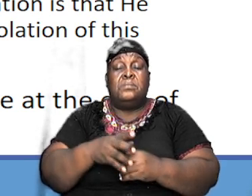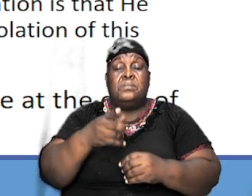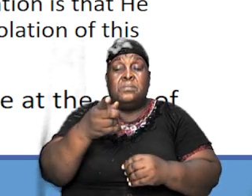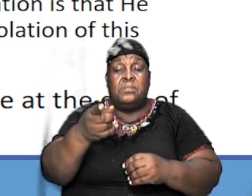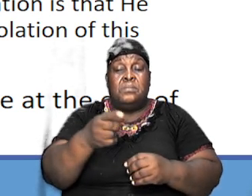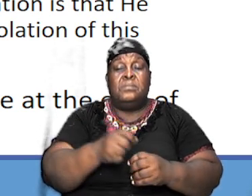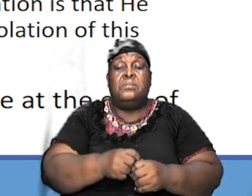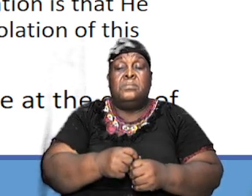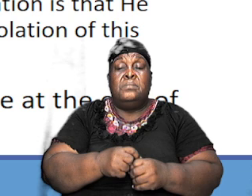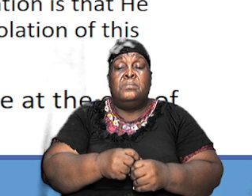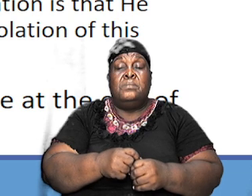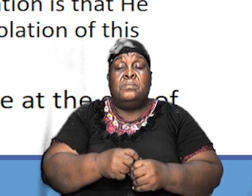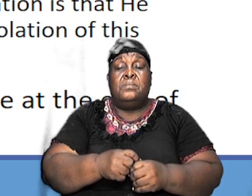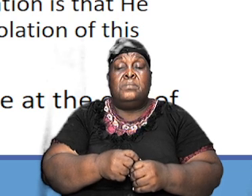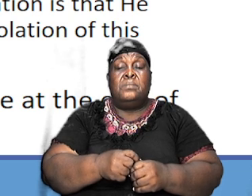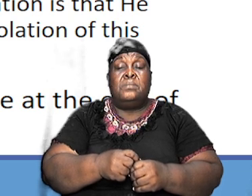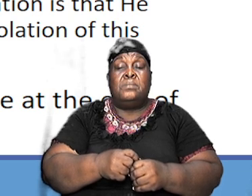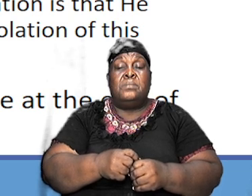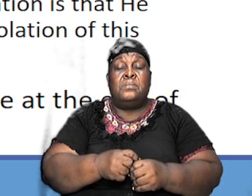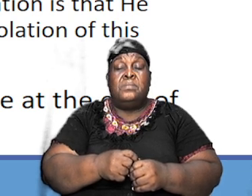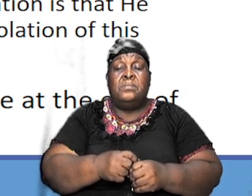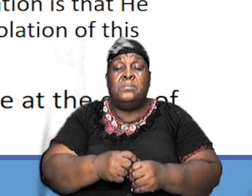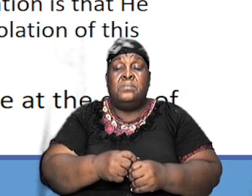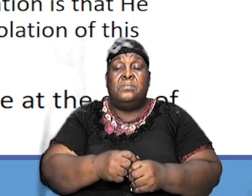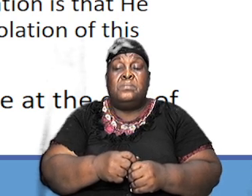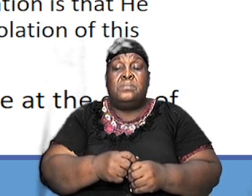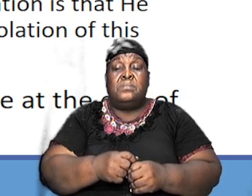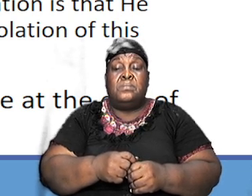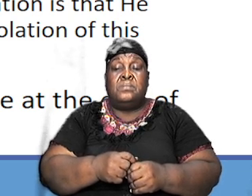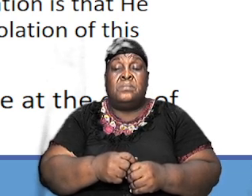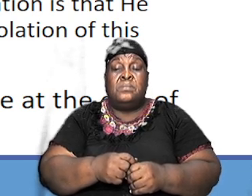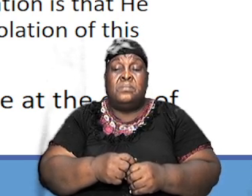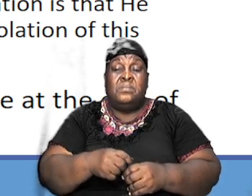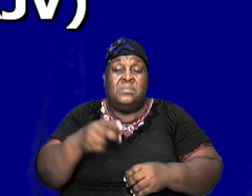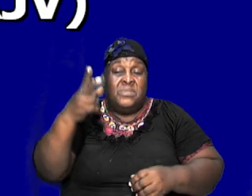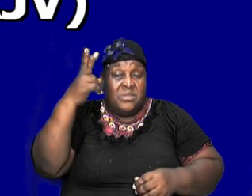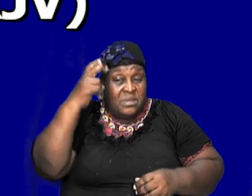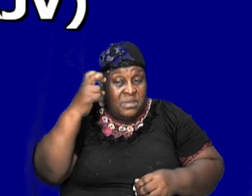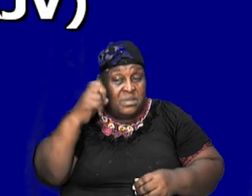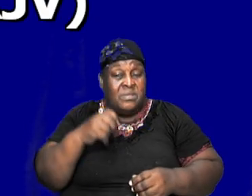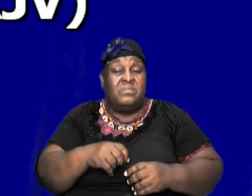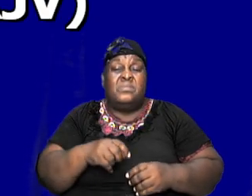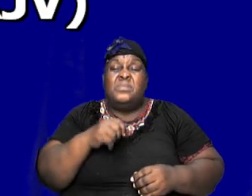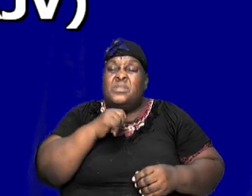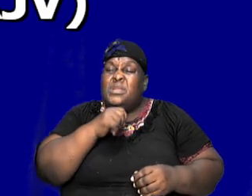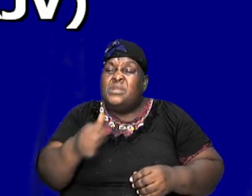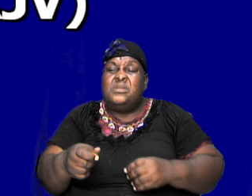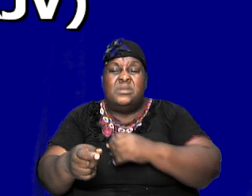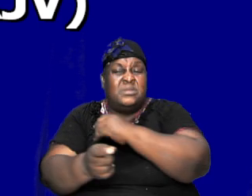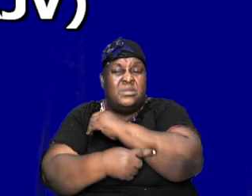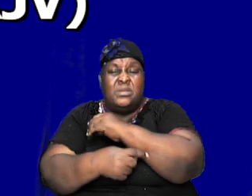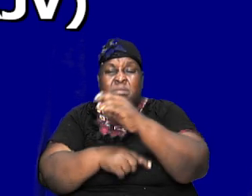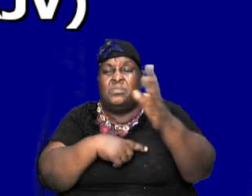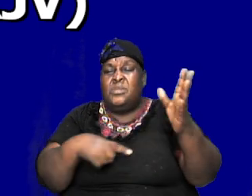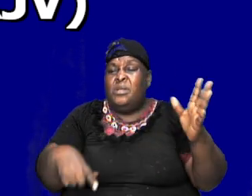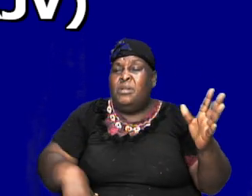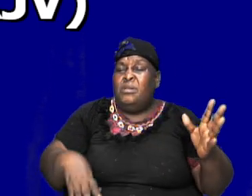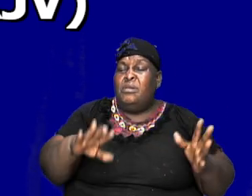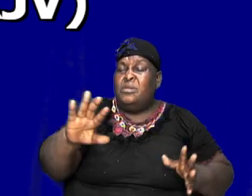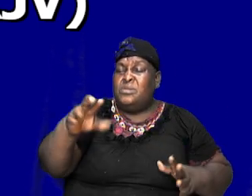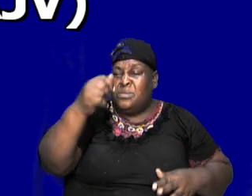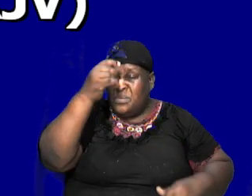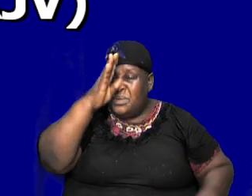So, yes, so the scripture here in Deuteronomy explicitly states, ye shall not tempt the Lord your